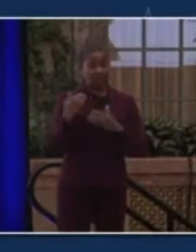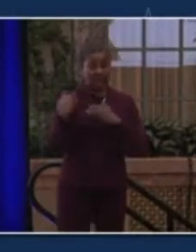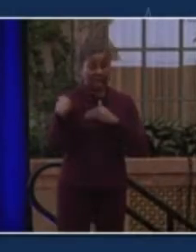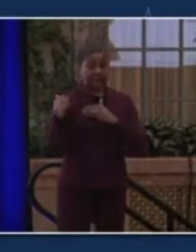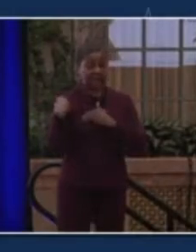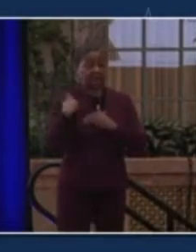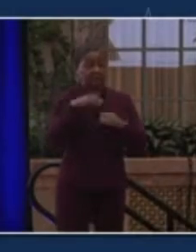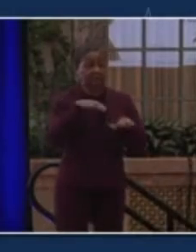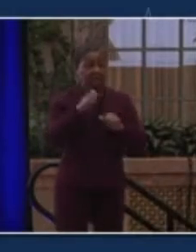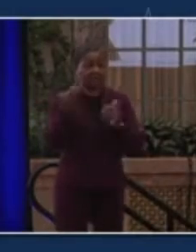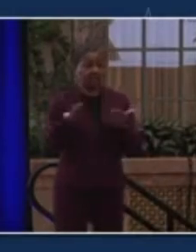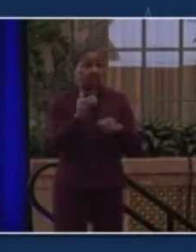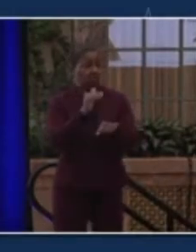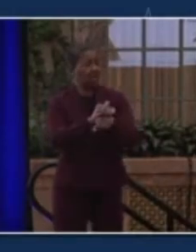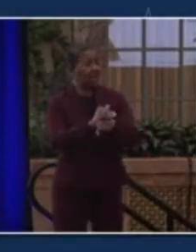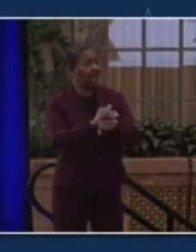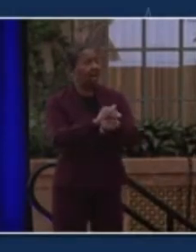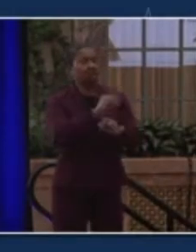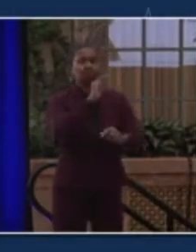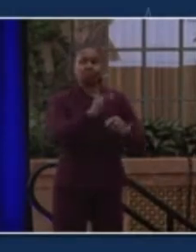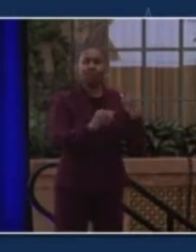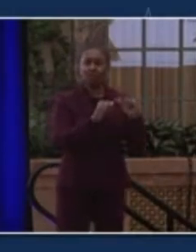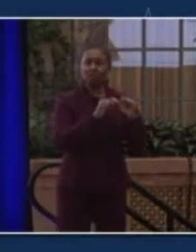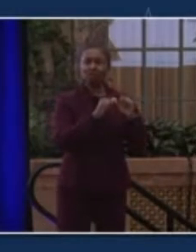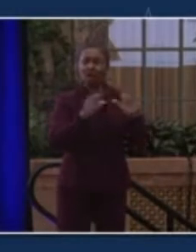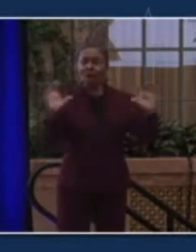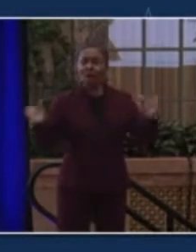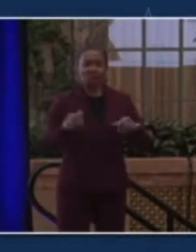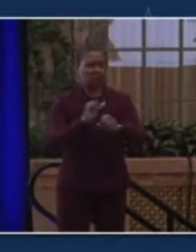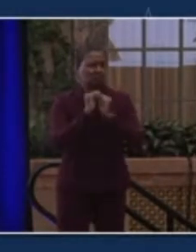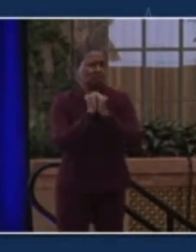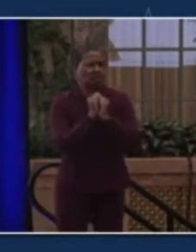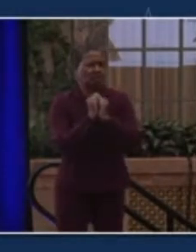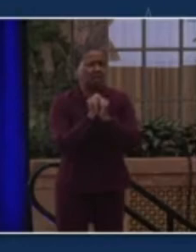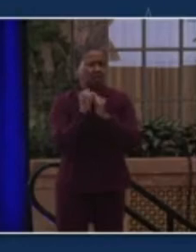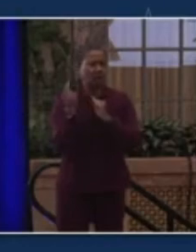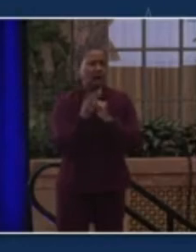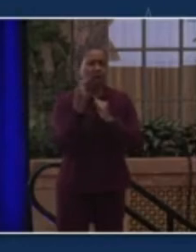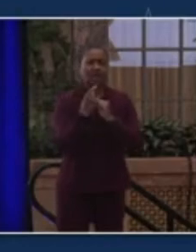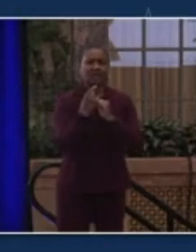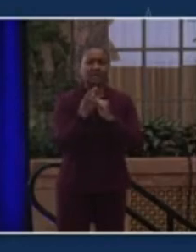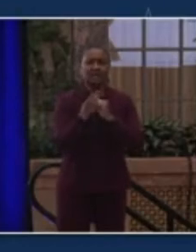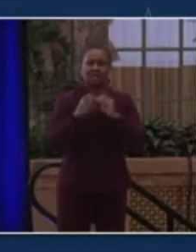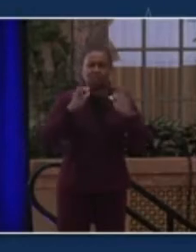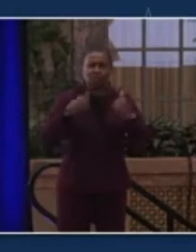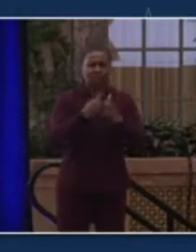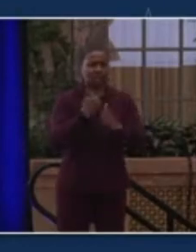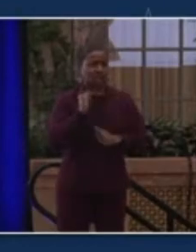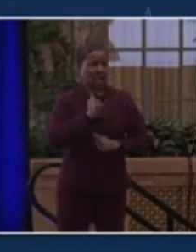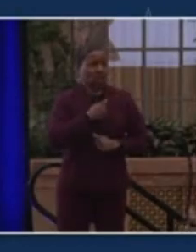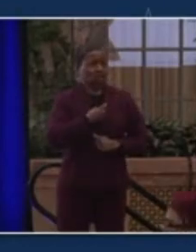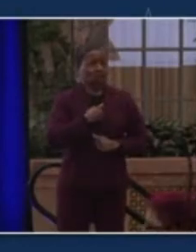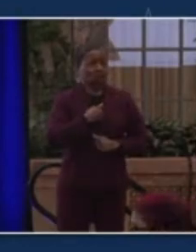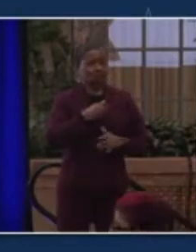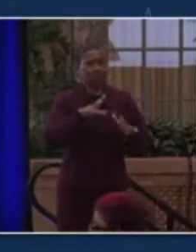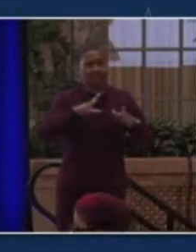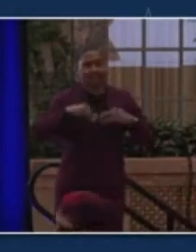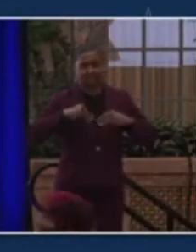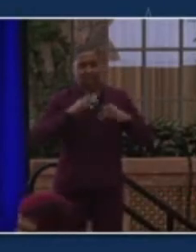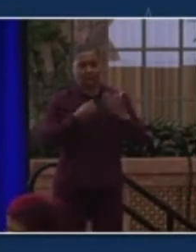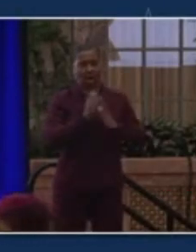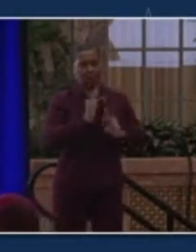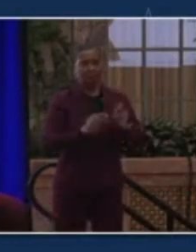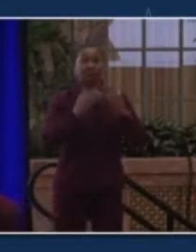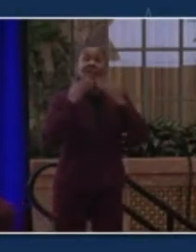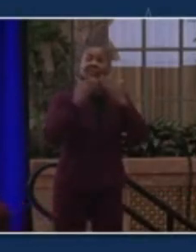as we leave here tonight to build, to bring together, and to always challenge ourselves to be embracing of all people. Thank you.